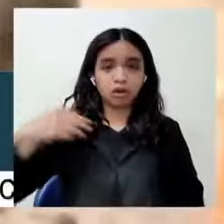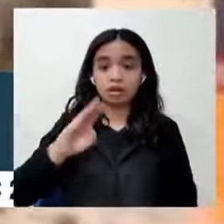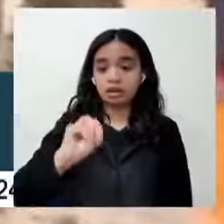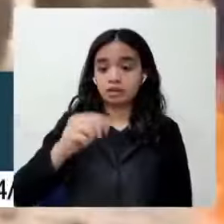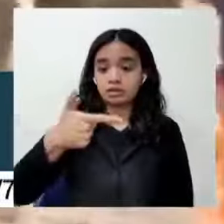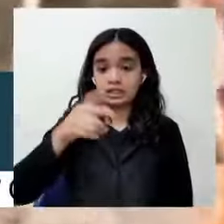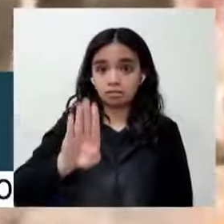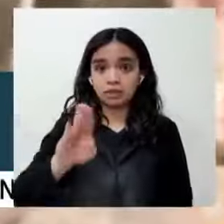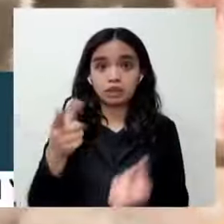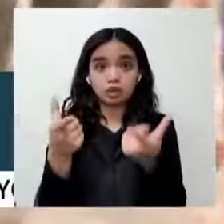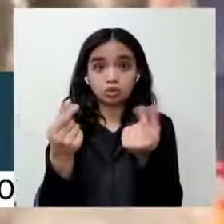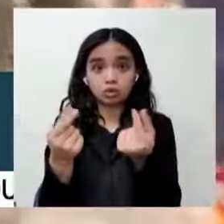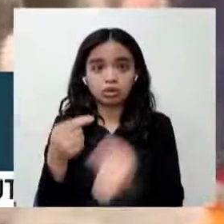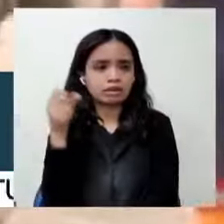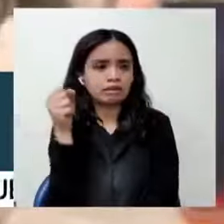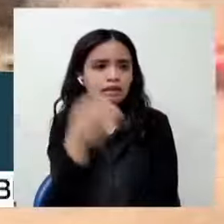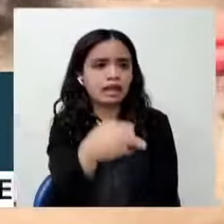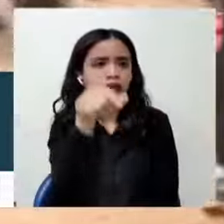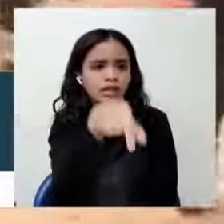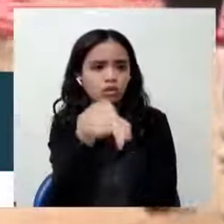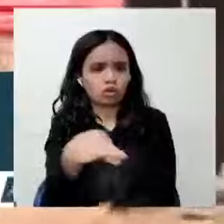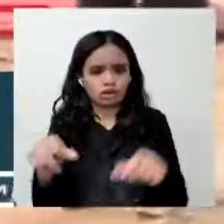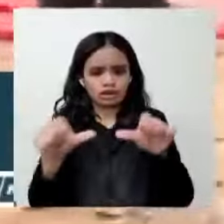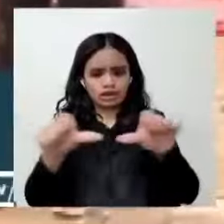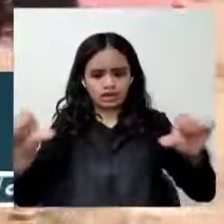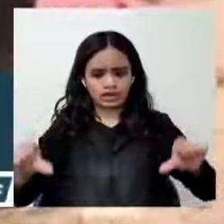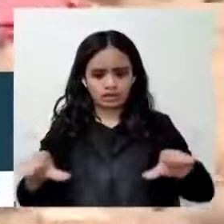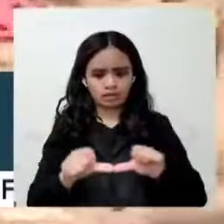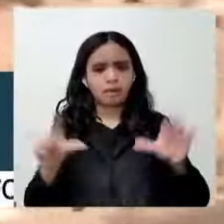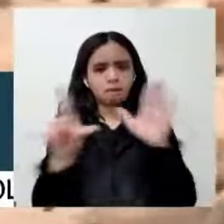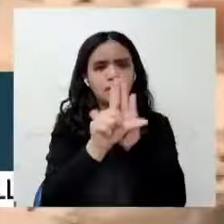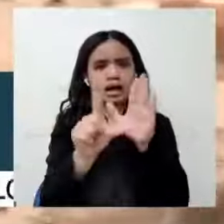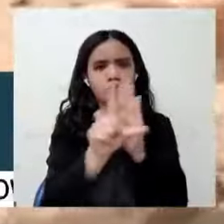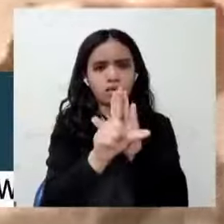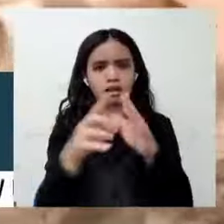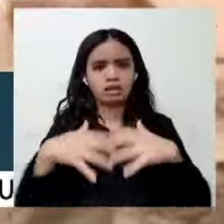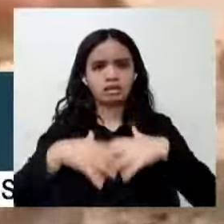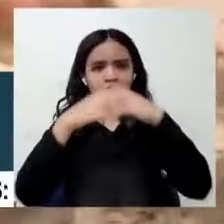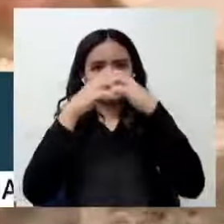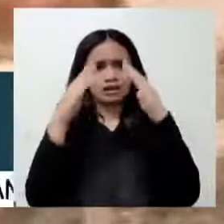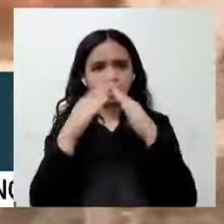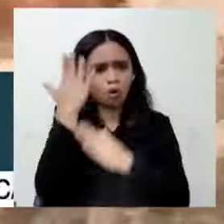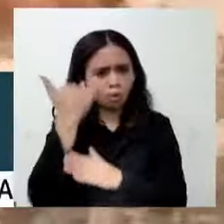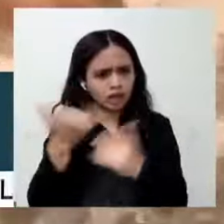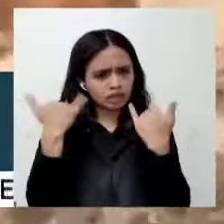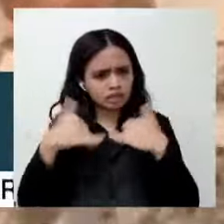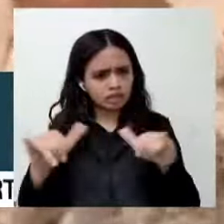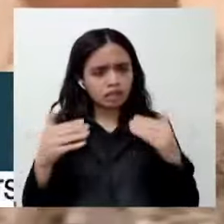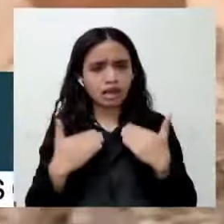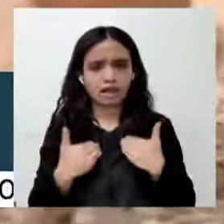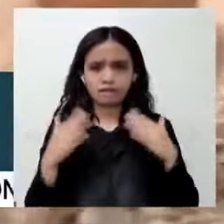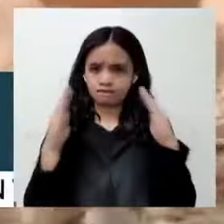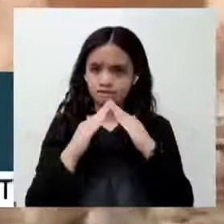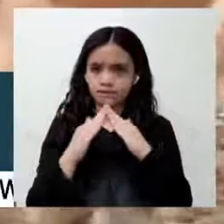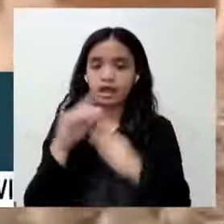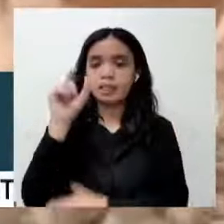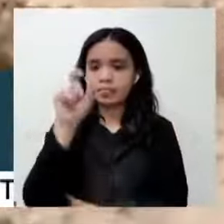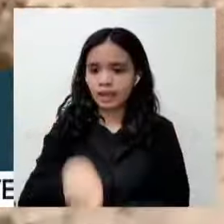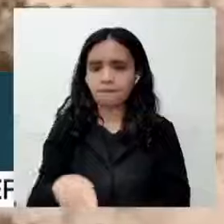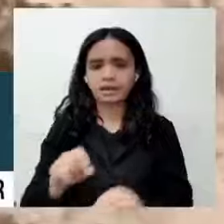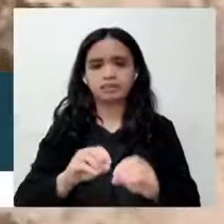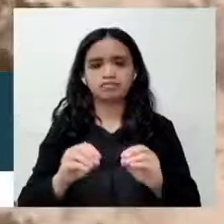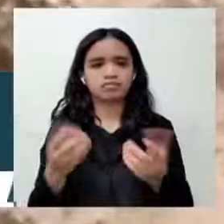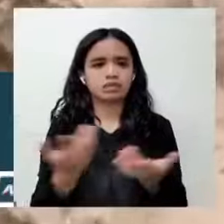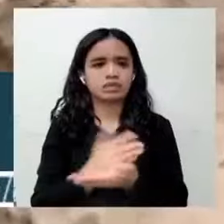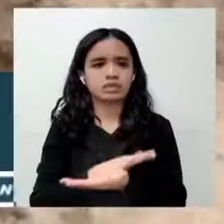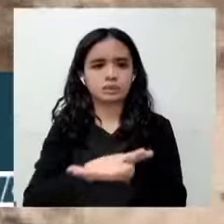that this area here will be a no-build zone. How come there were still houses there? They should have cleared that area. And